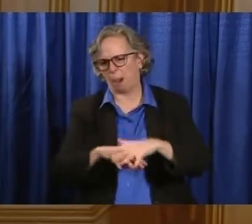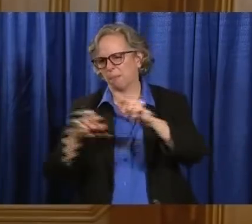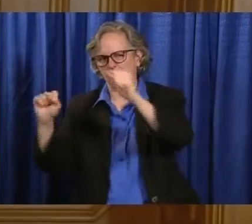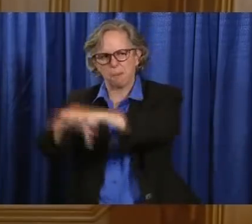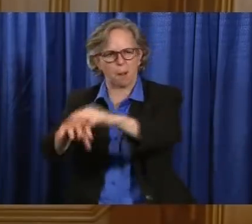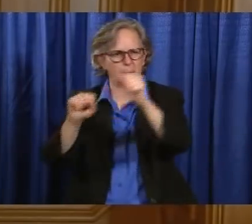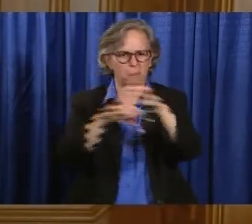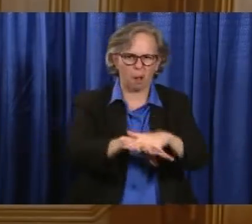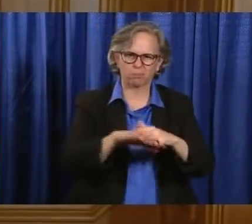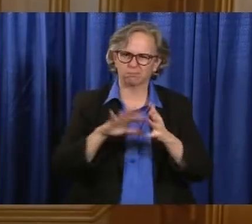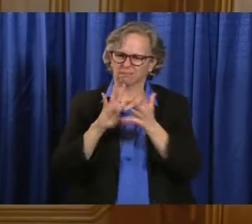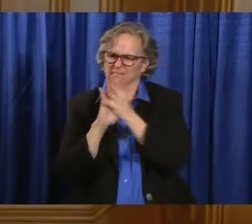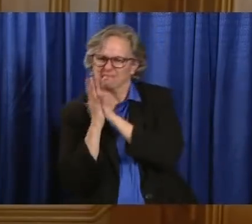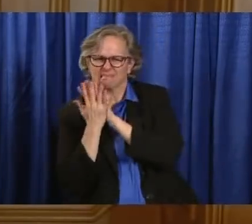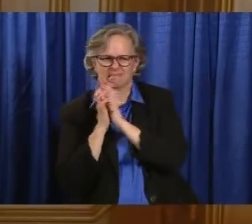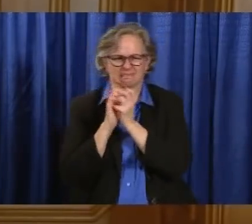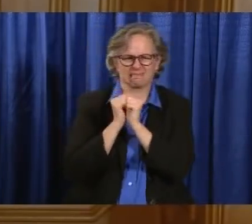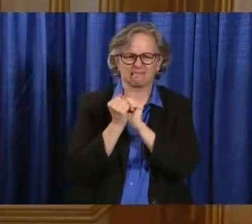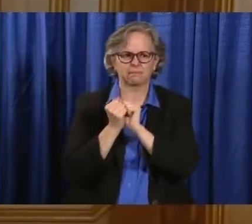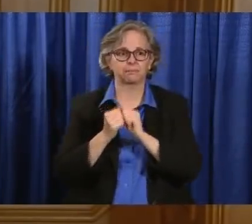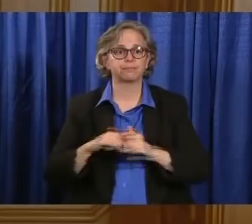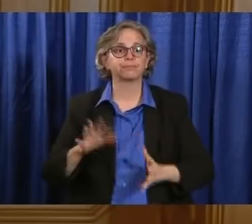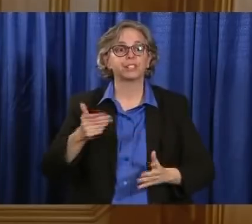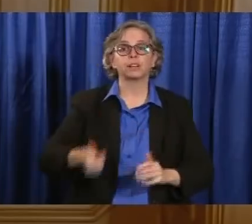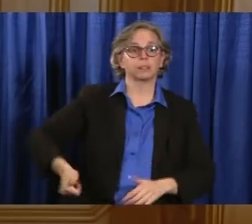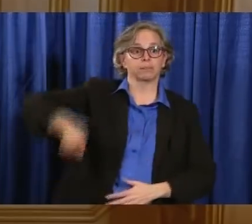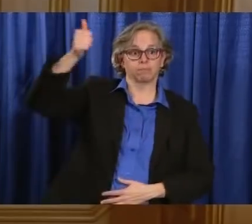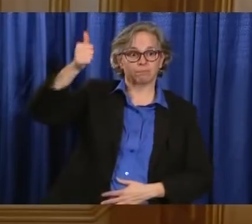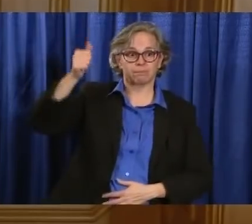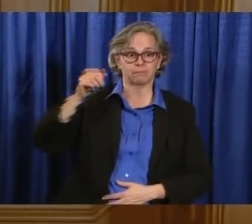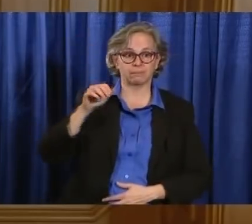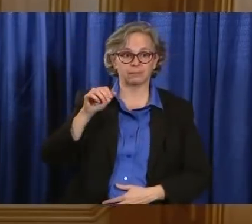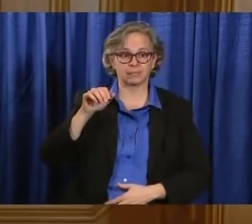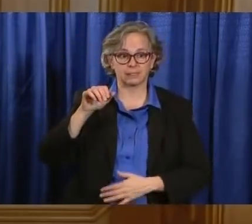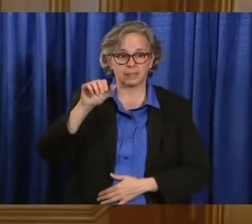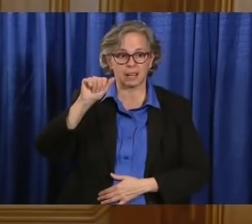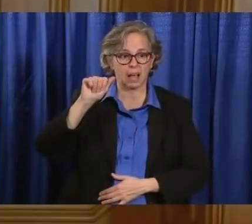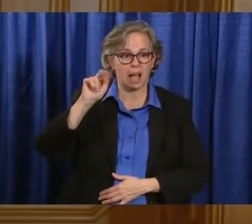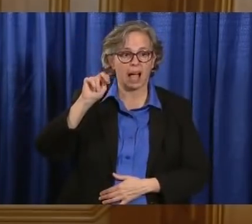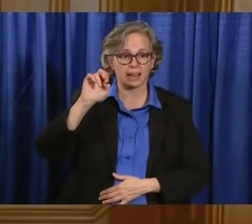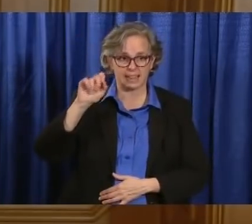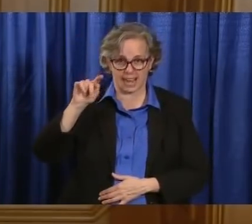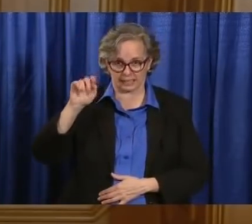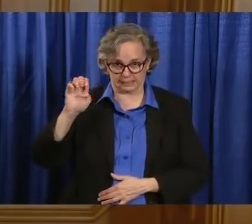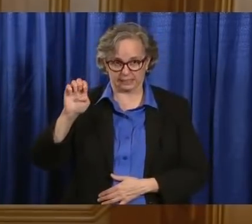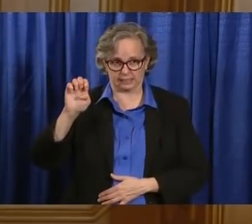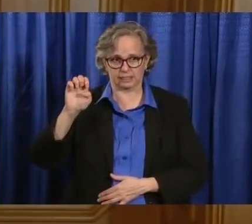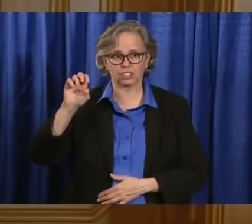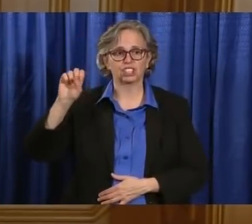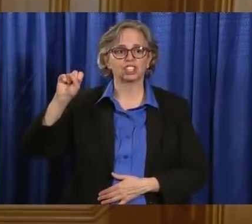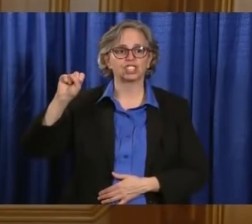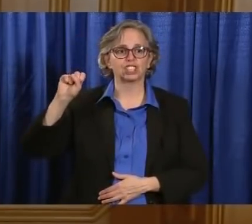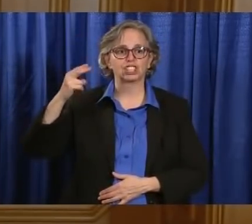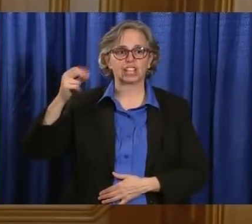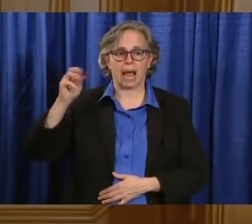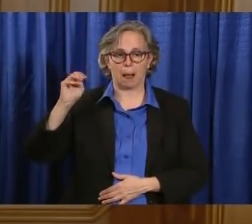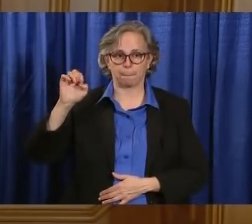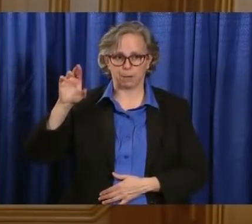Our director, Annette Chambers-Smith, has done a phenomenal job, as has her team.